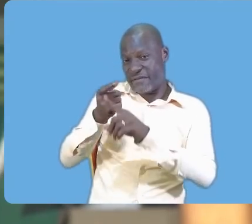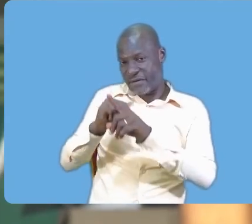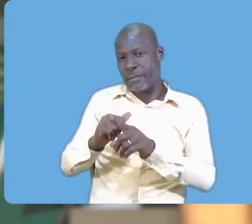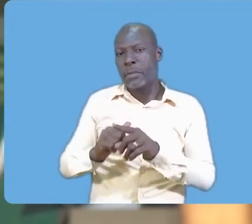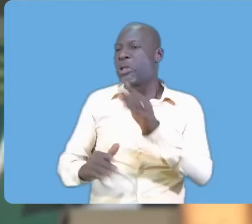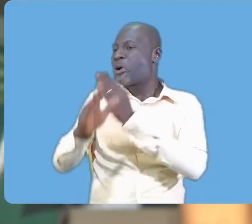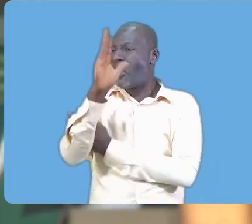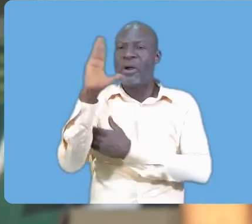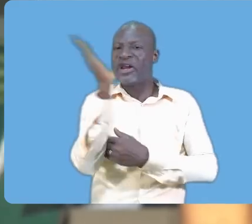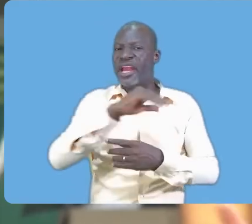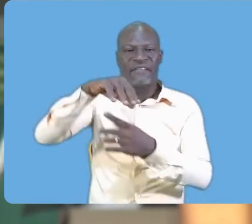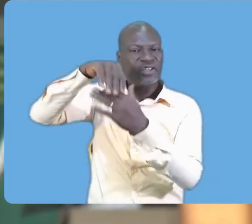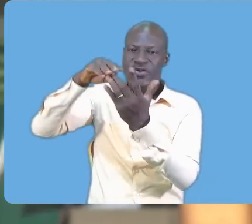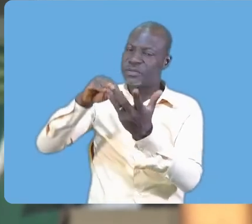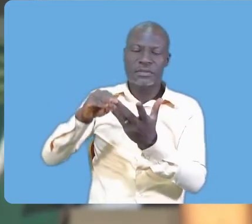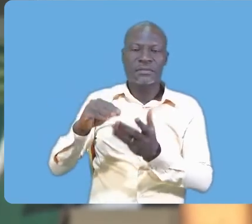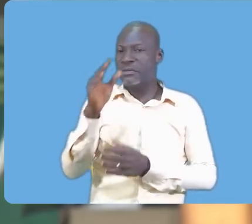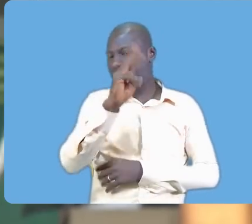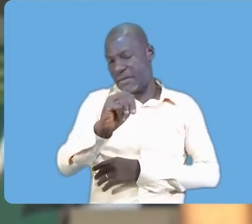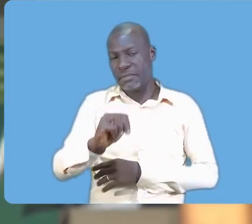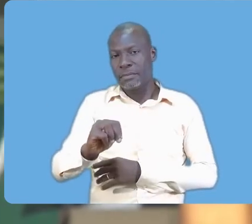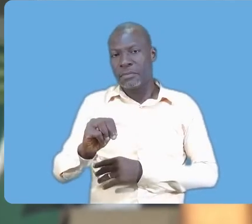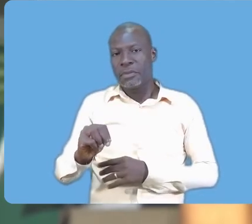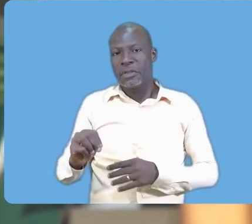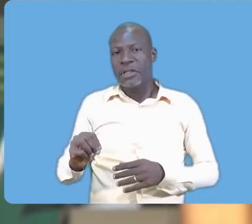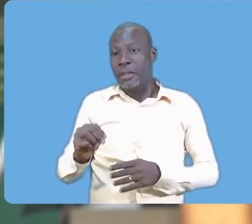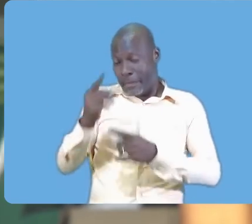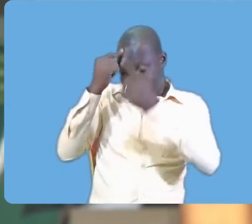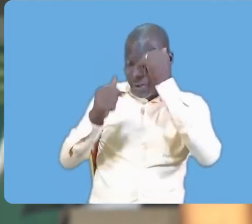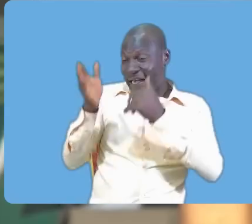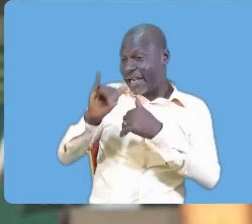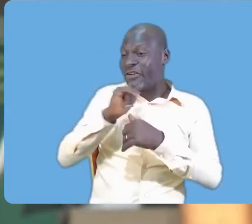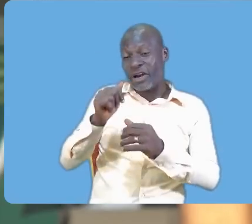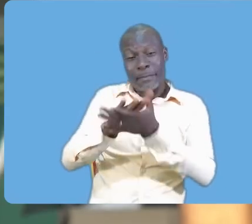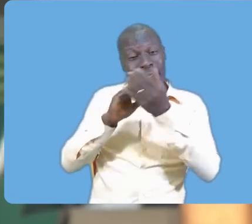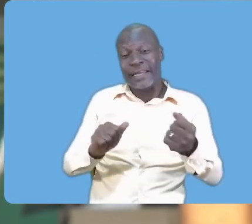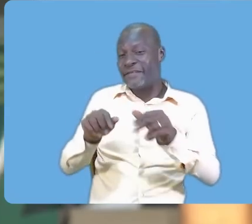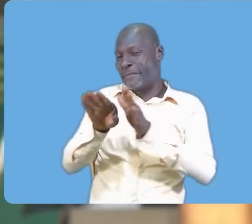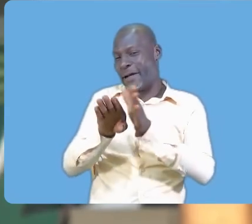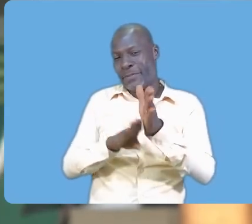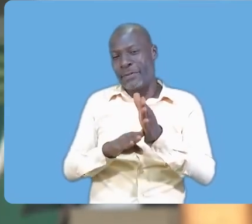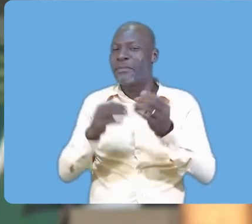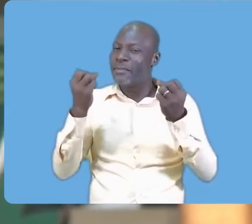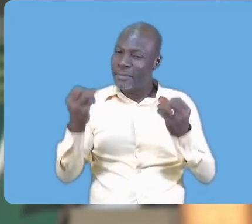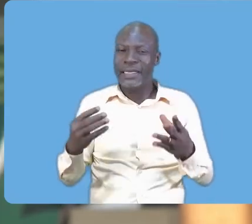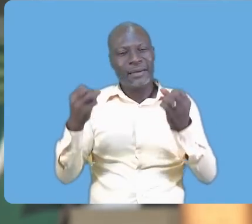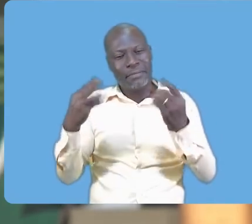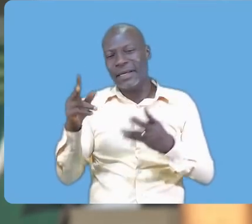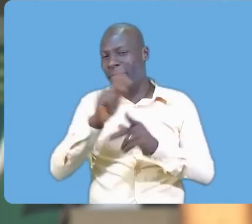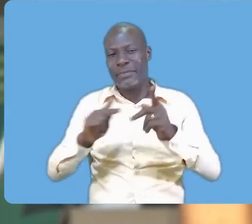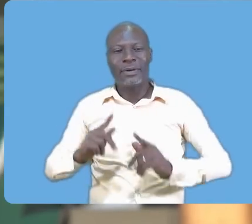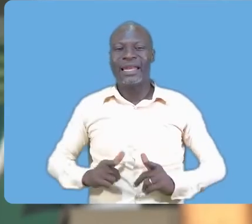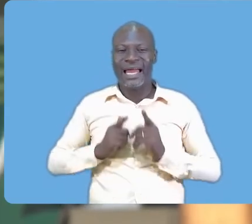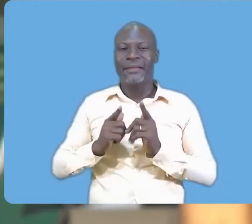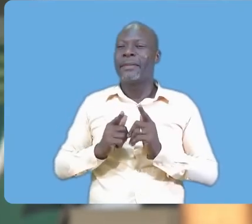na eji no twa ahi. Onam ho njina wanyi Bible ni. Sabe pepe na sisi angry forward bebre abrabom. Omka